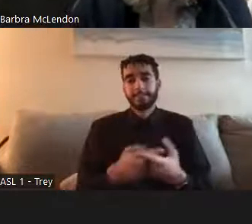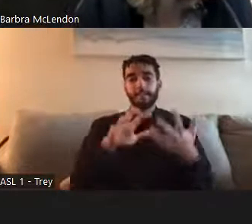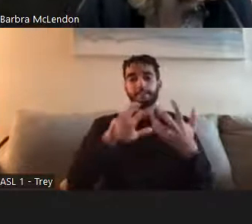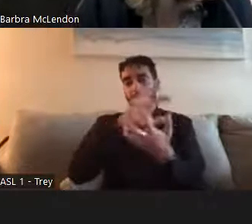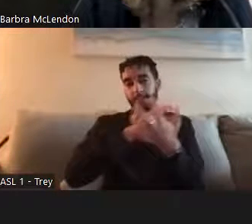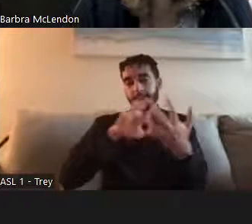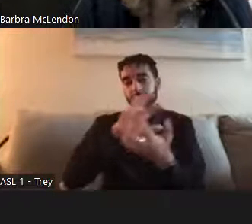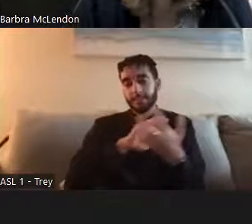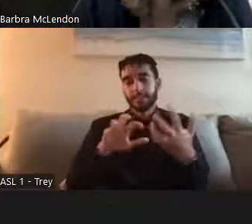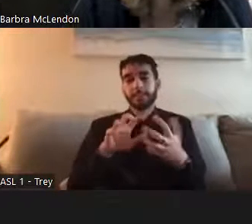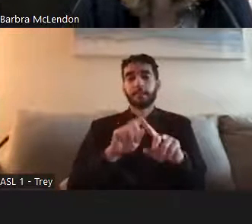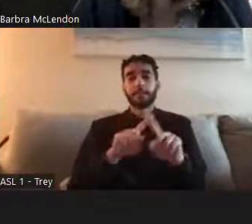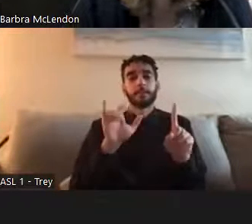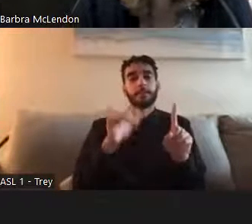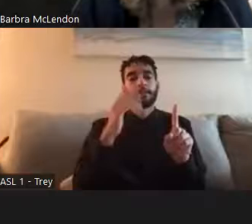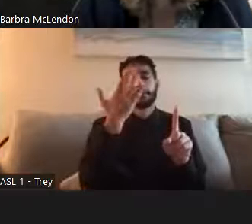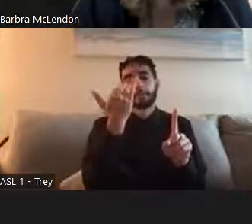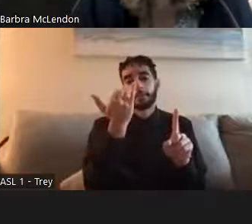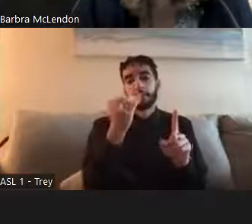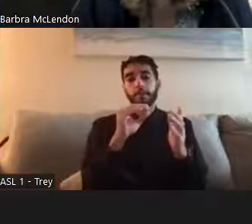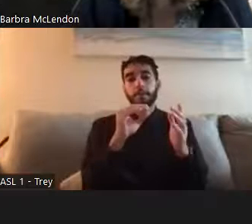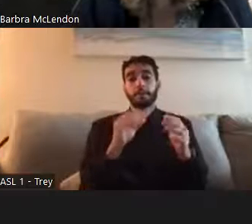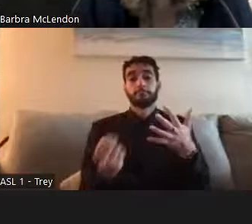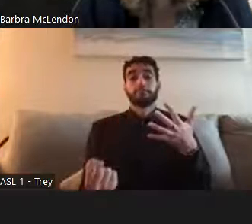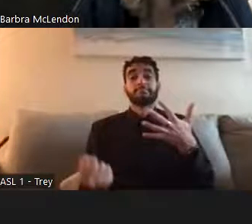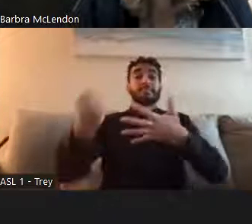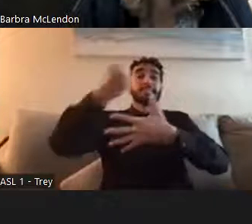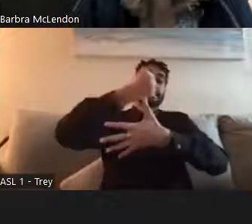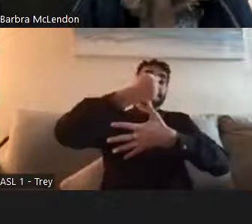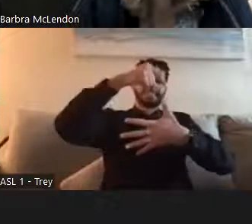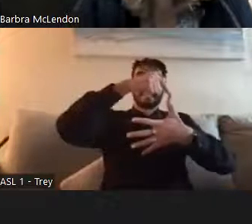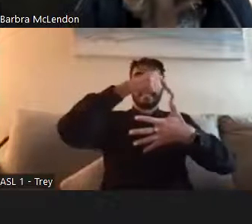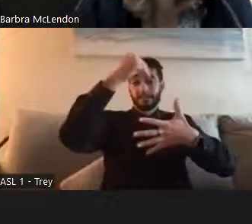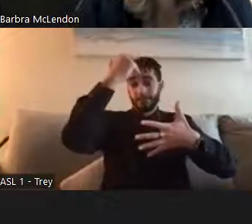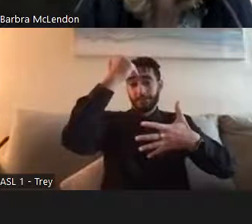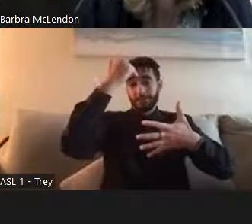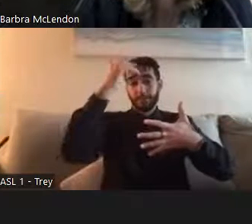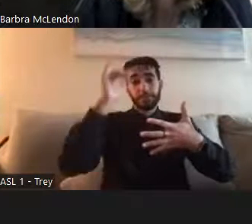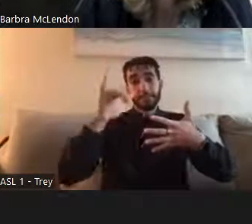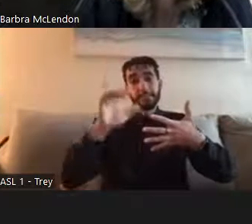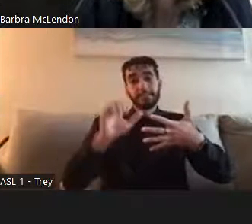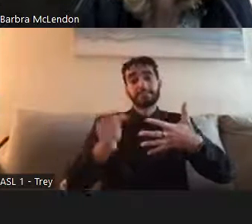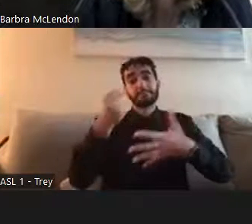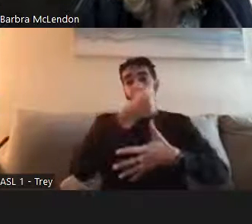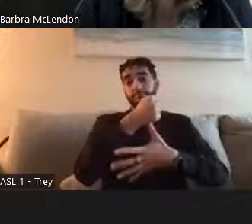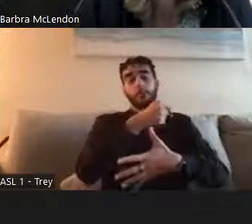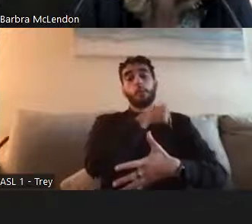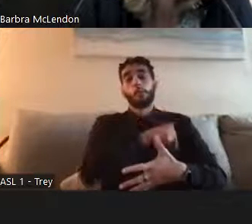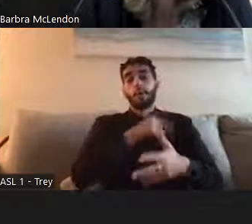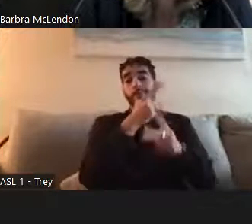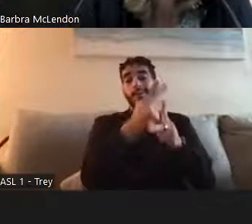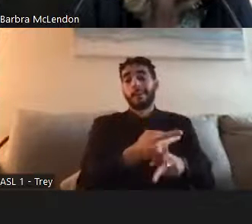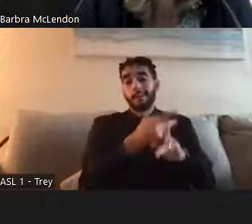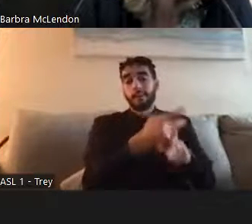So that's why we put the priority on the top as high quality care, because that's all quality care for the patient, for